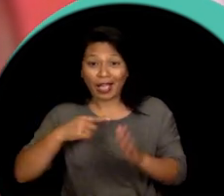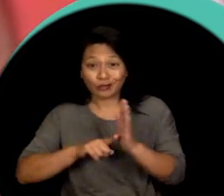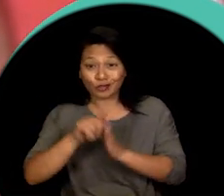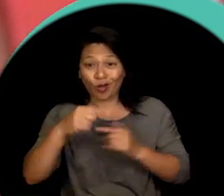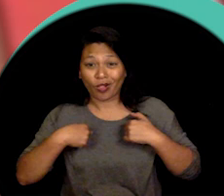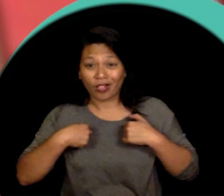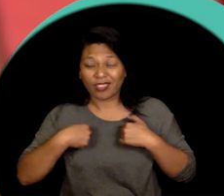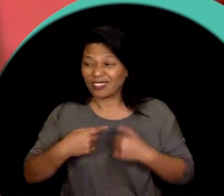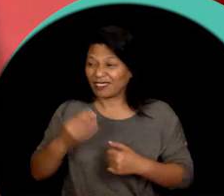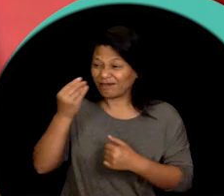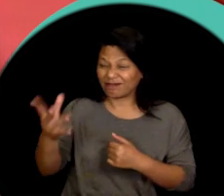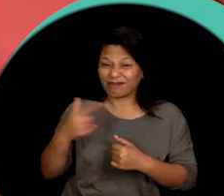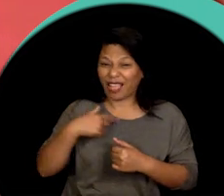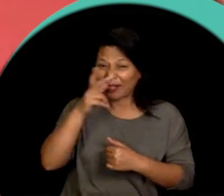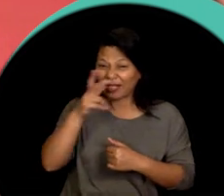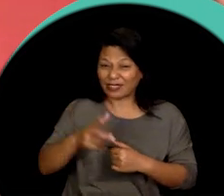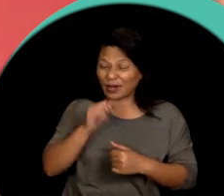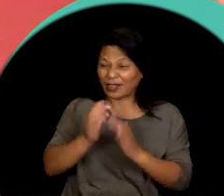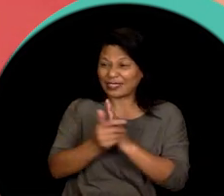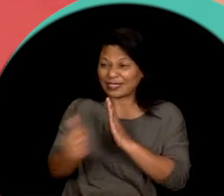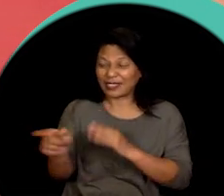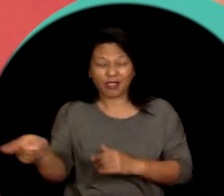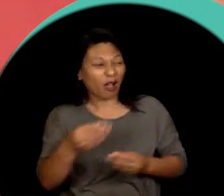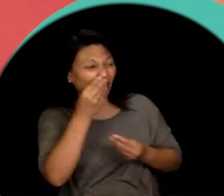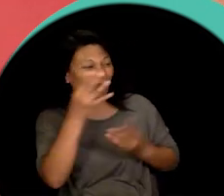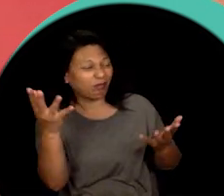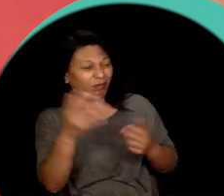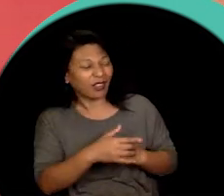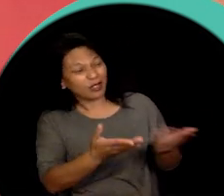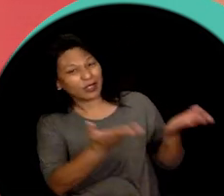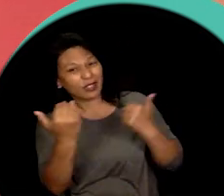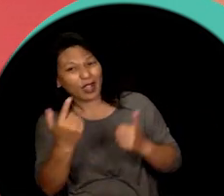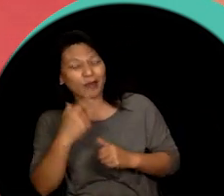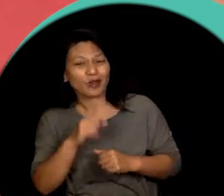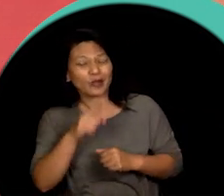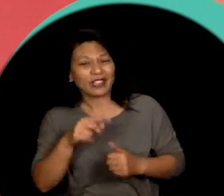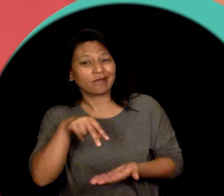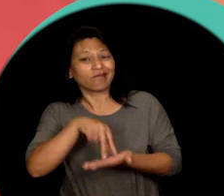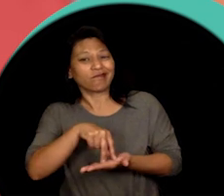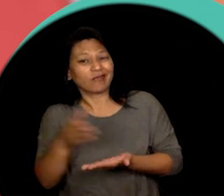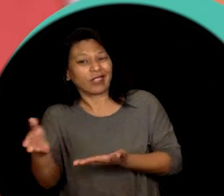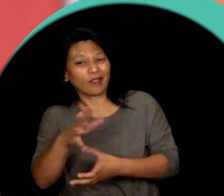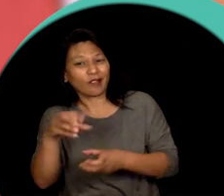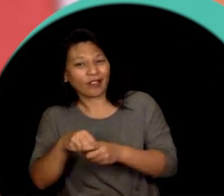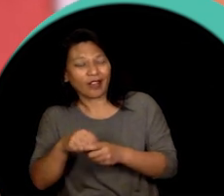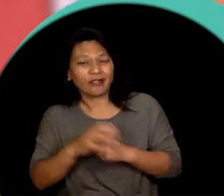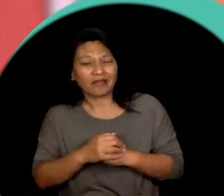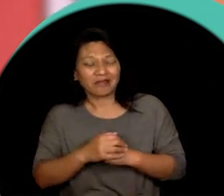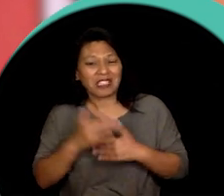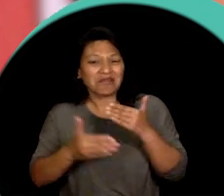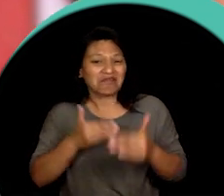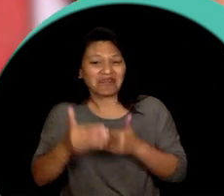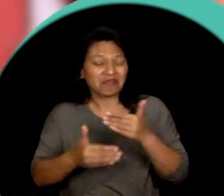lousy basketball player. They didn't care. They just wanted another body to throw out there and take five fouls before I fouled out of the